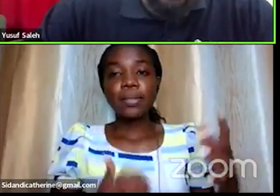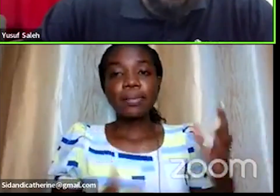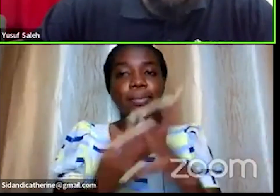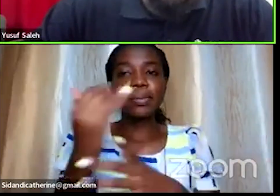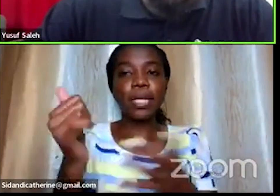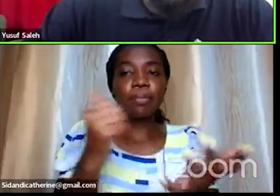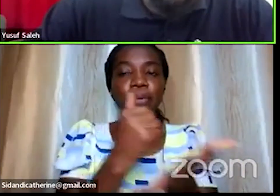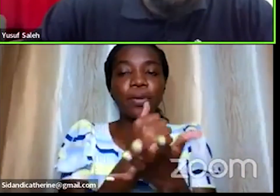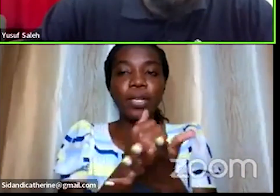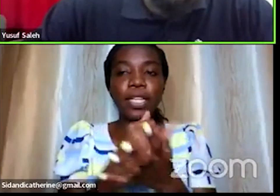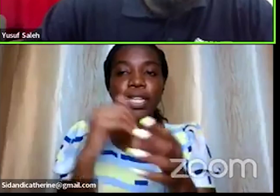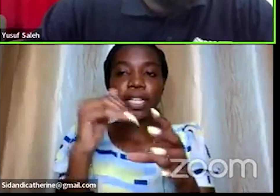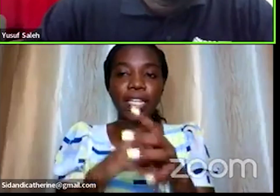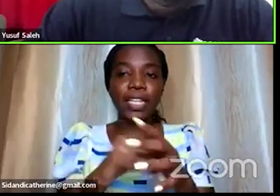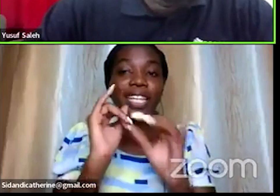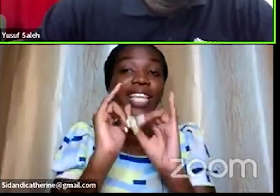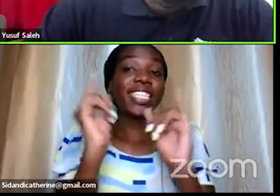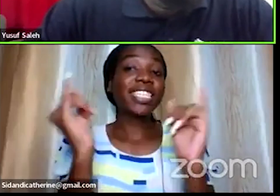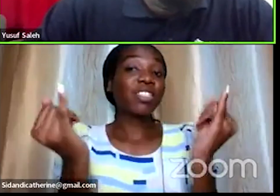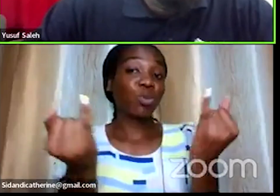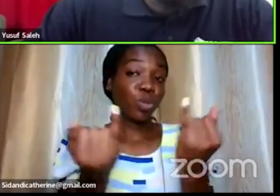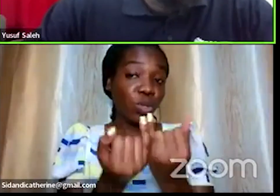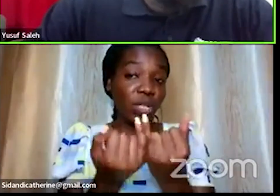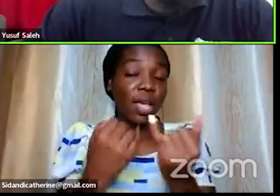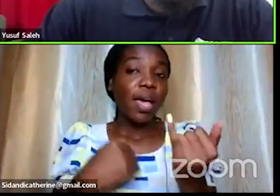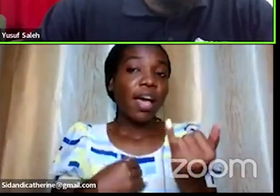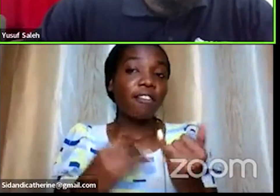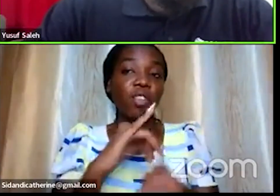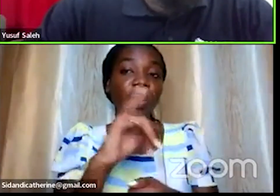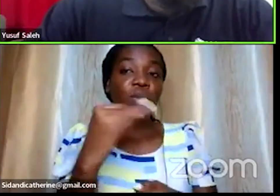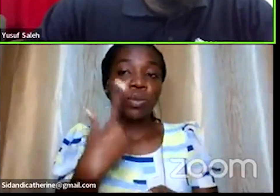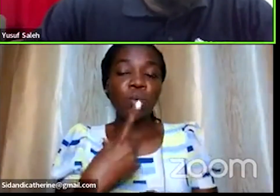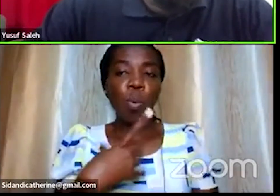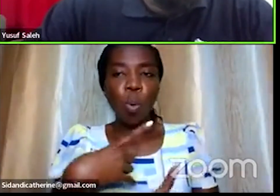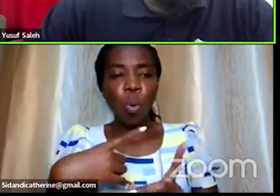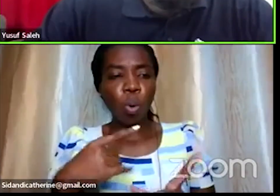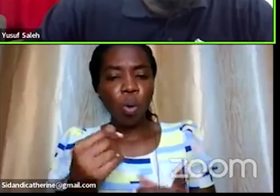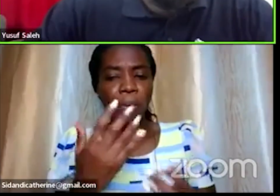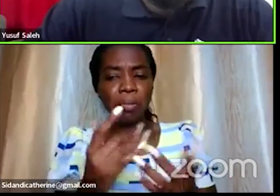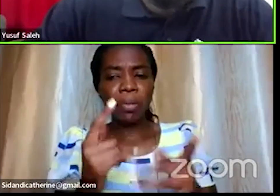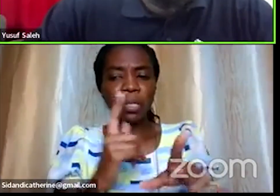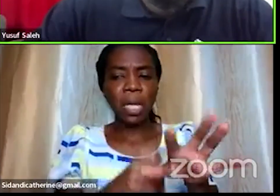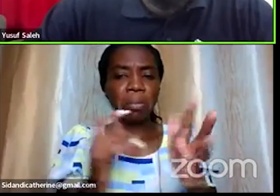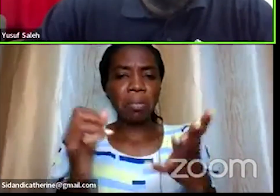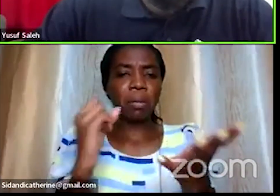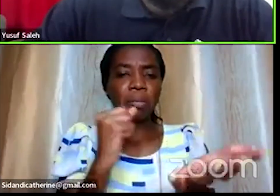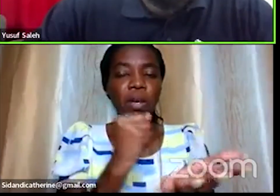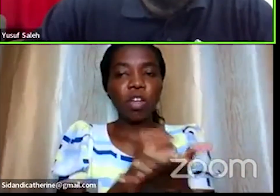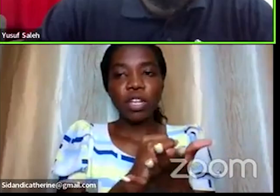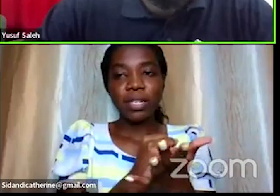in institutions. There are those who will go, maybe they are, by the time they are employed, they are